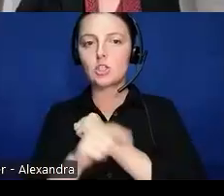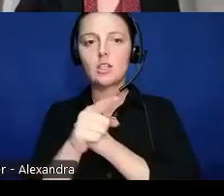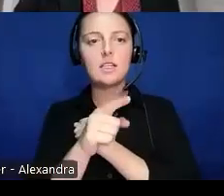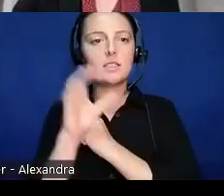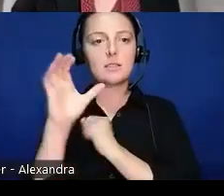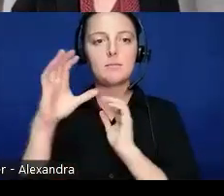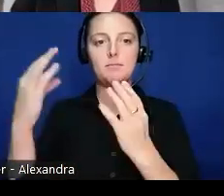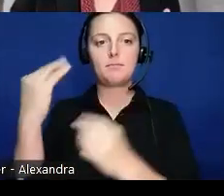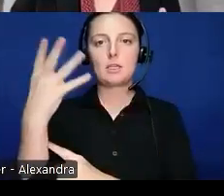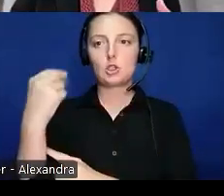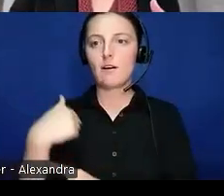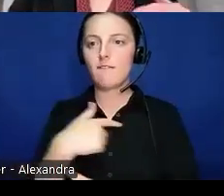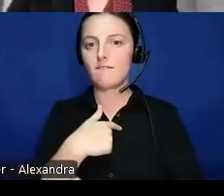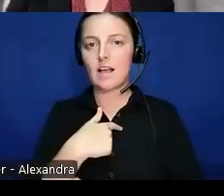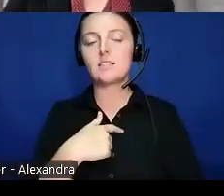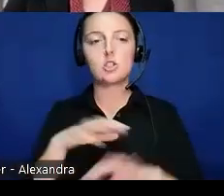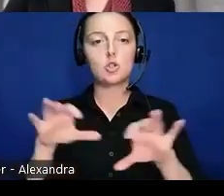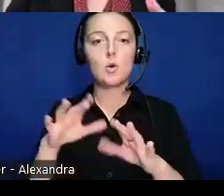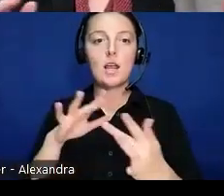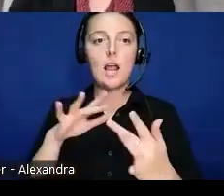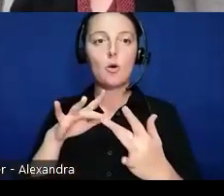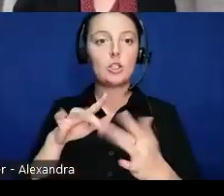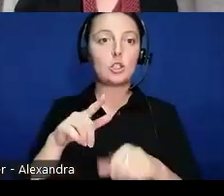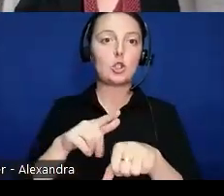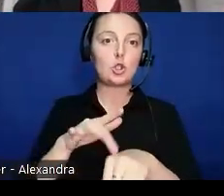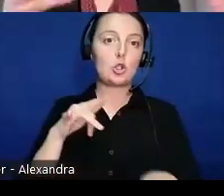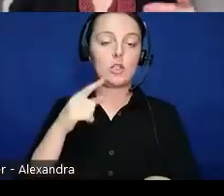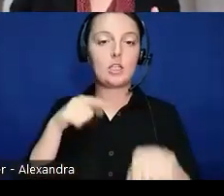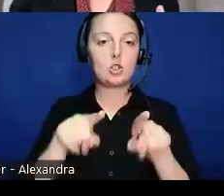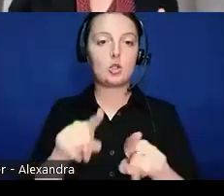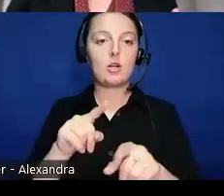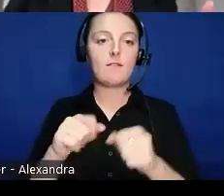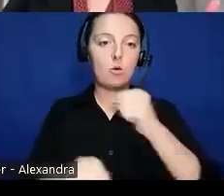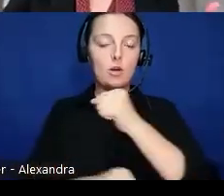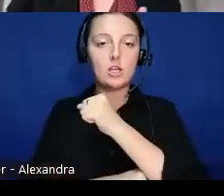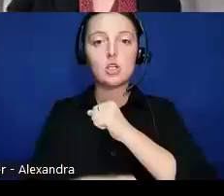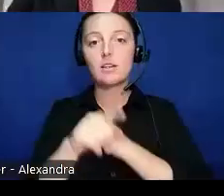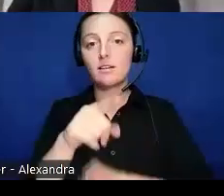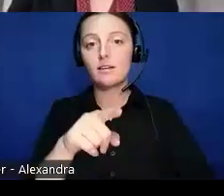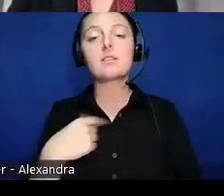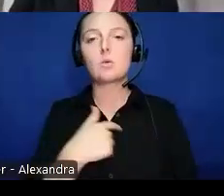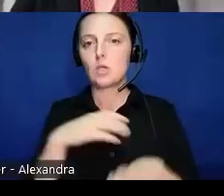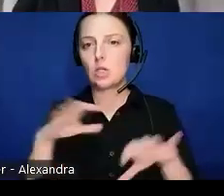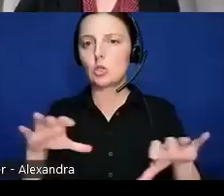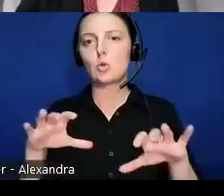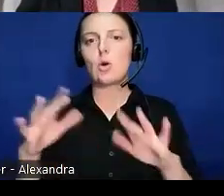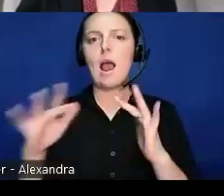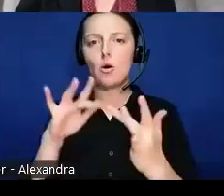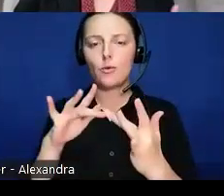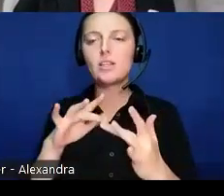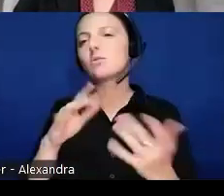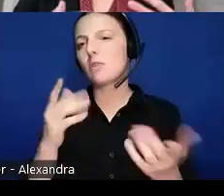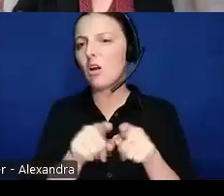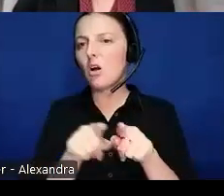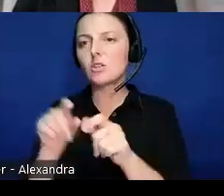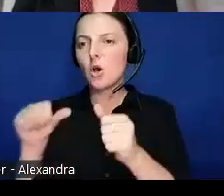foundation. This is on the New Haven Green, where we also do outreach, but also underneath bridges and encampments. And I